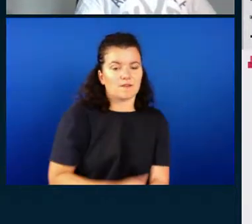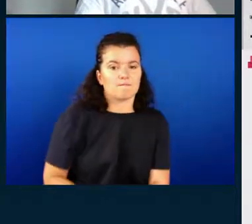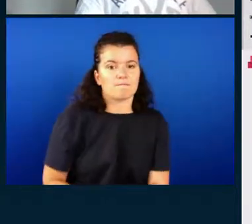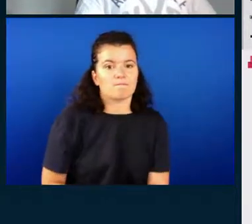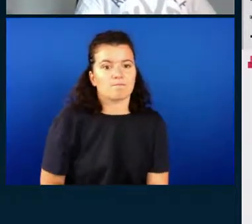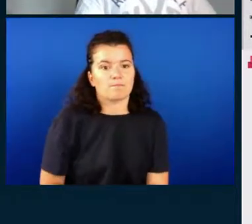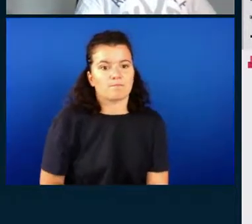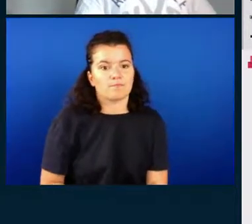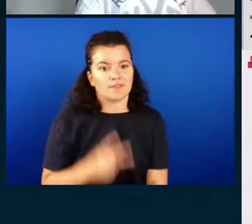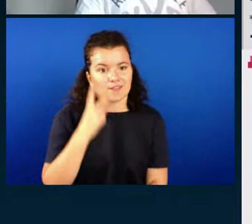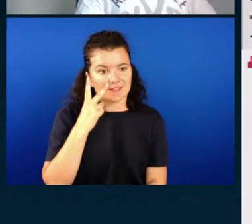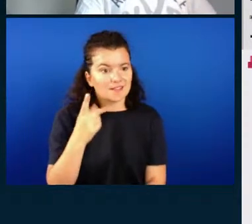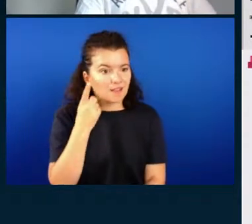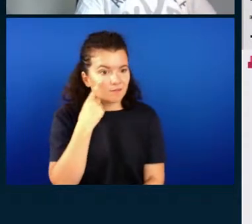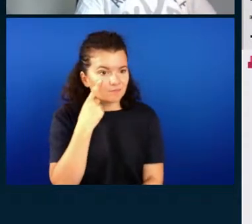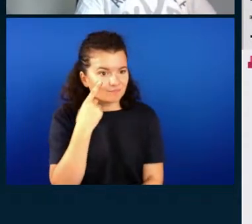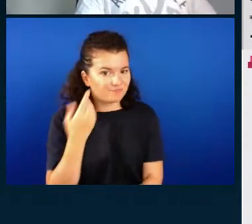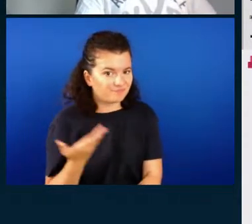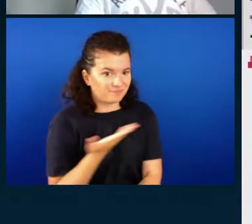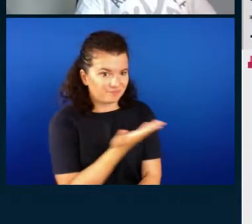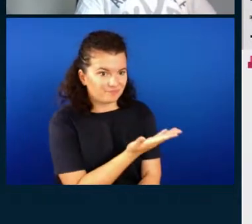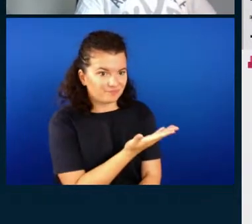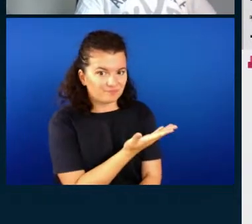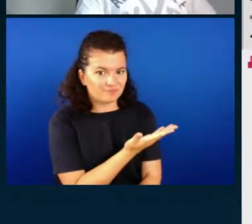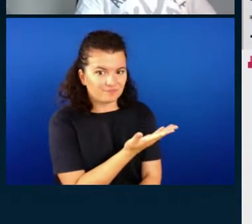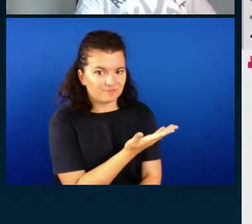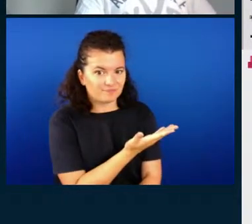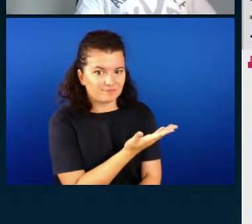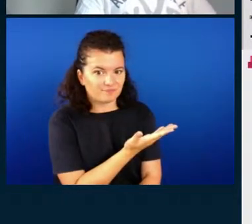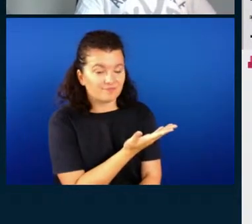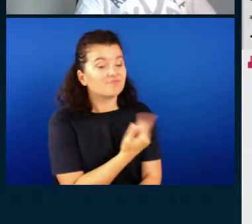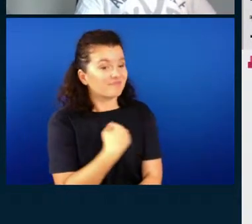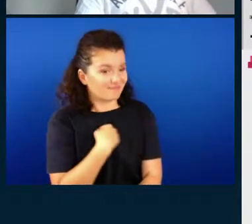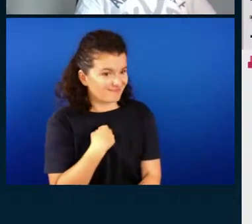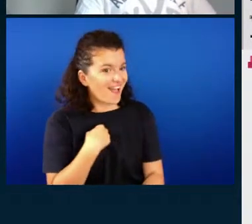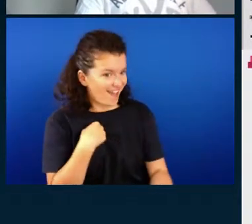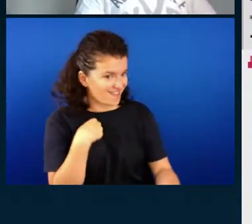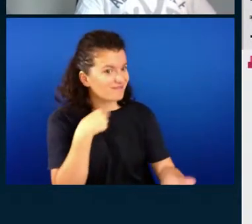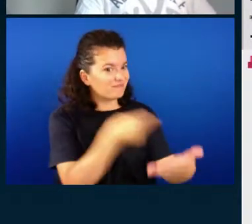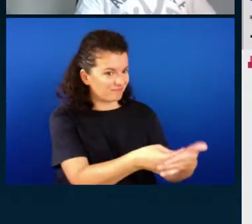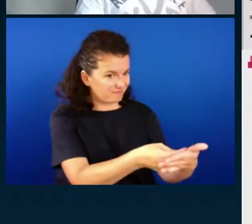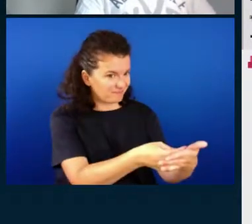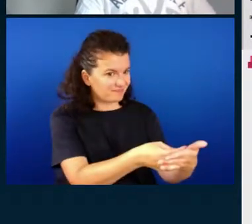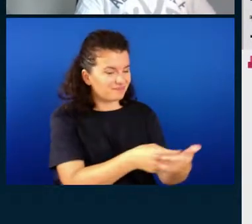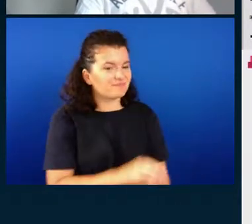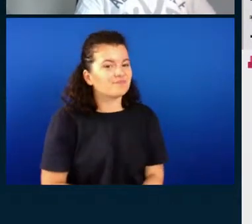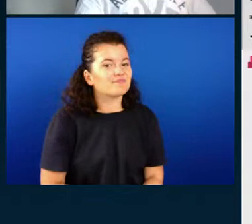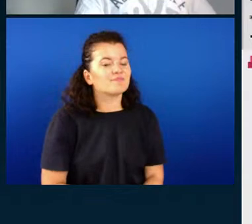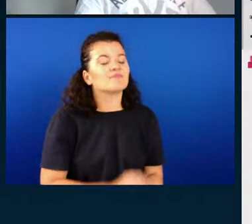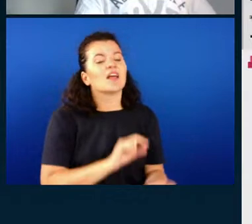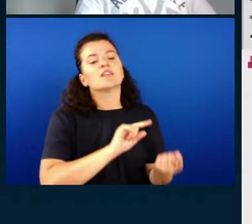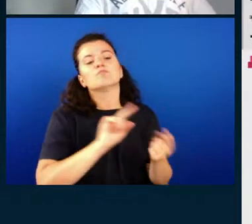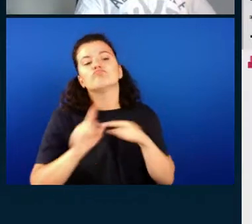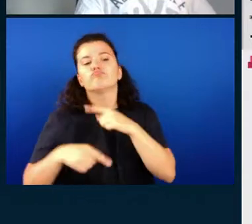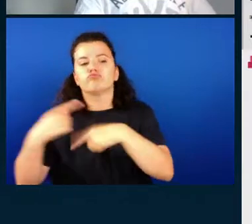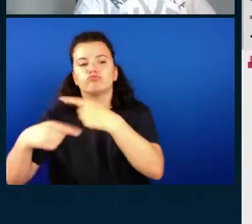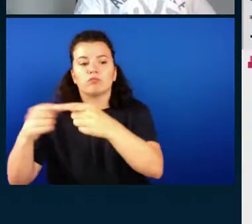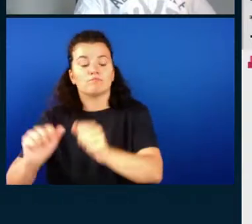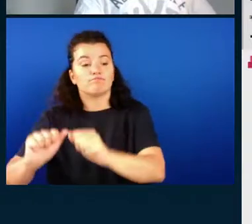check it, that is the name of it, workflow, which I have given, but it followed the naming convention, so and so.